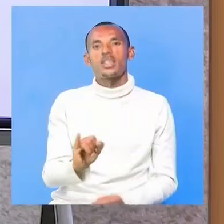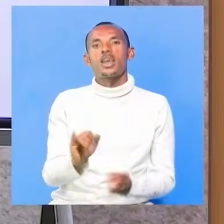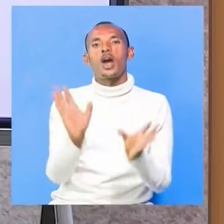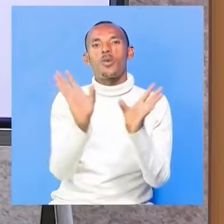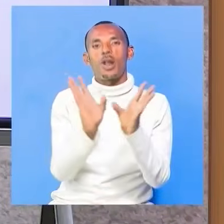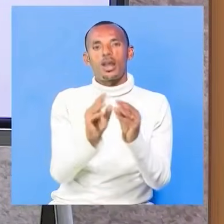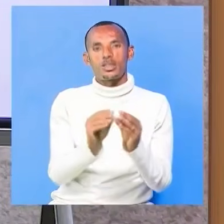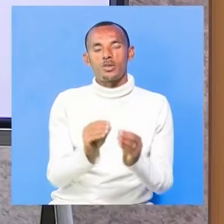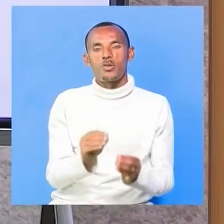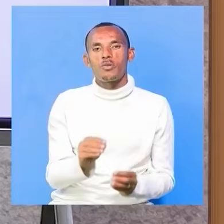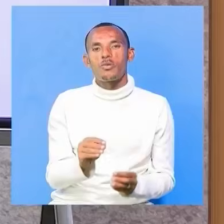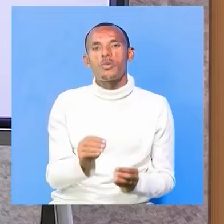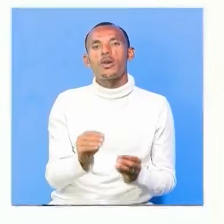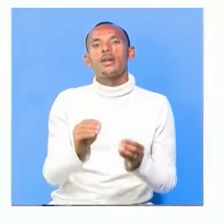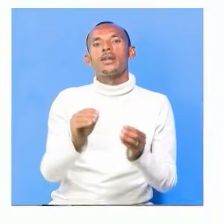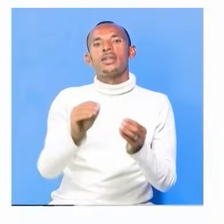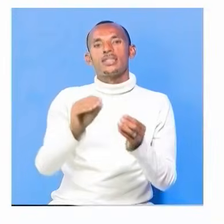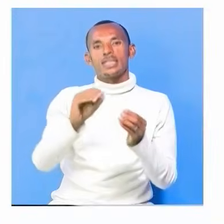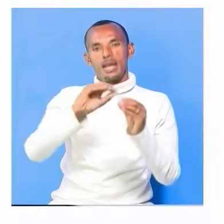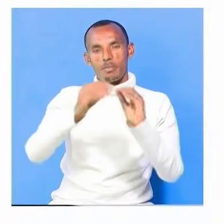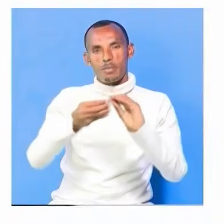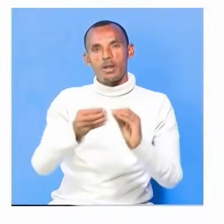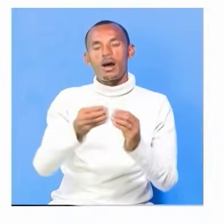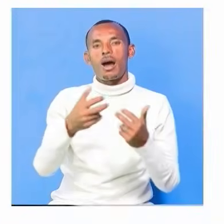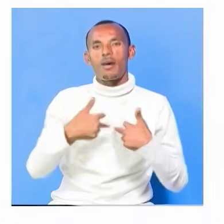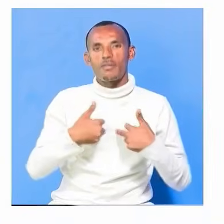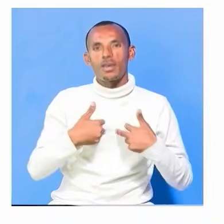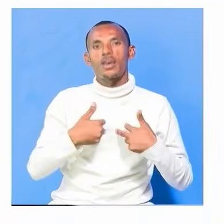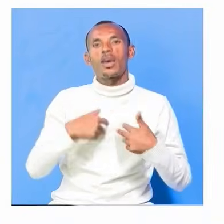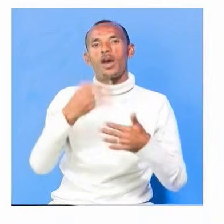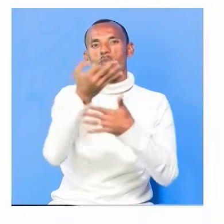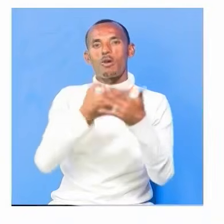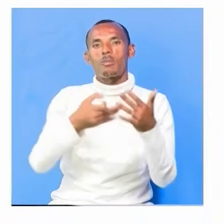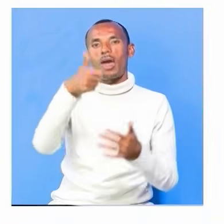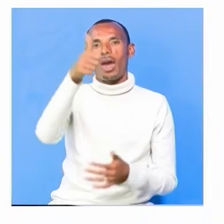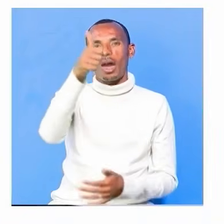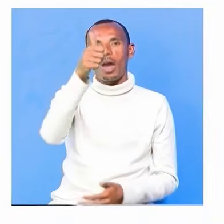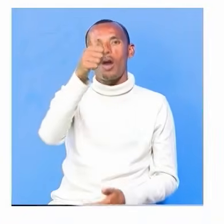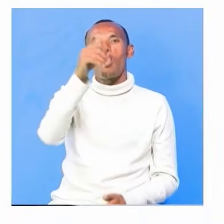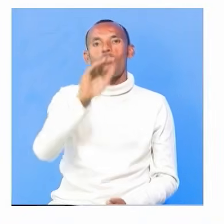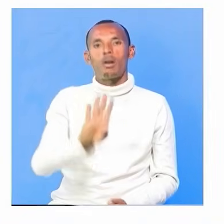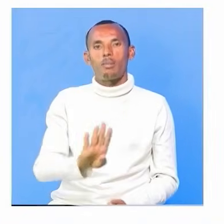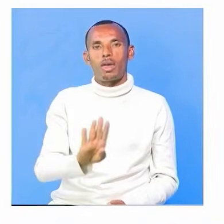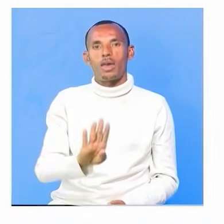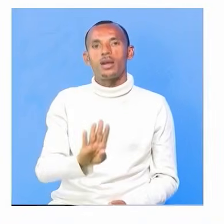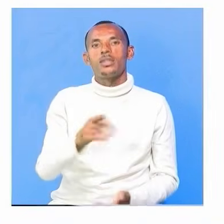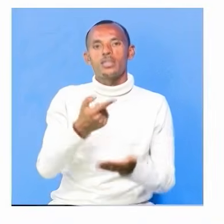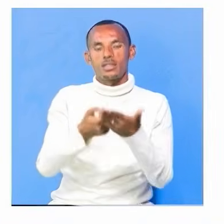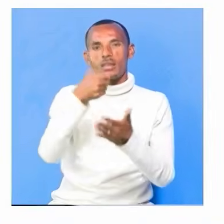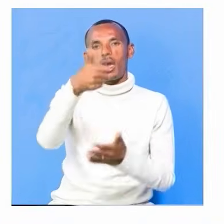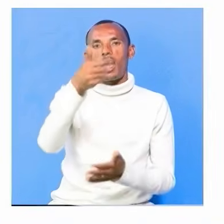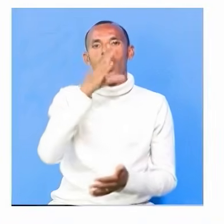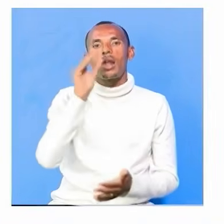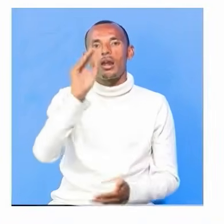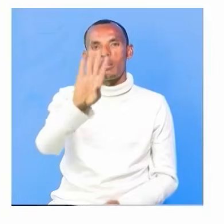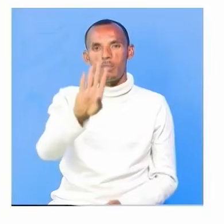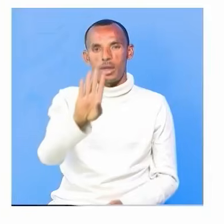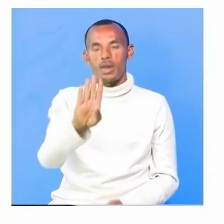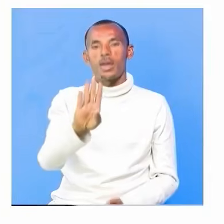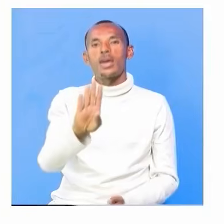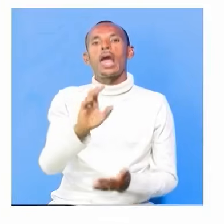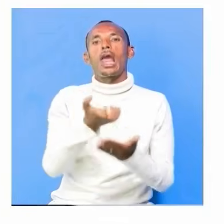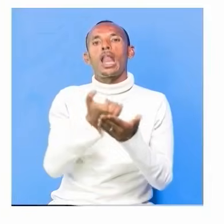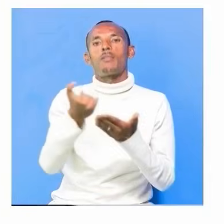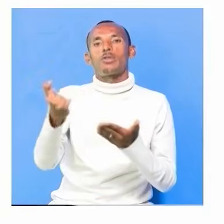is a collection of number having the form A over B, where these A and B are